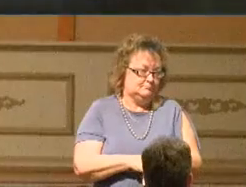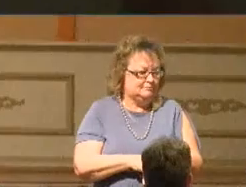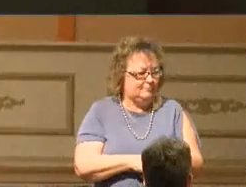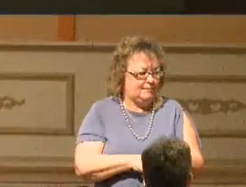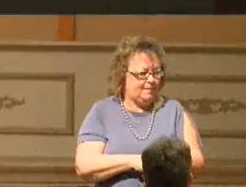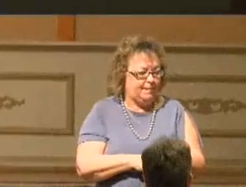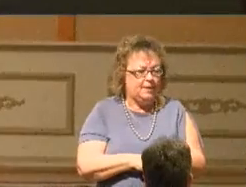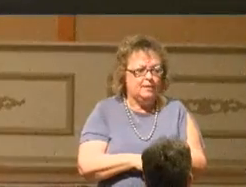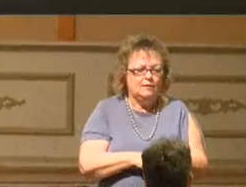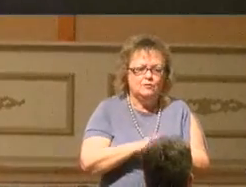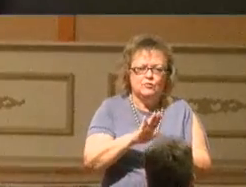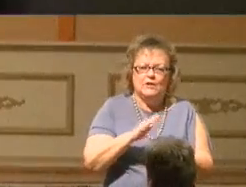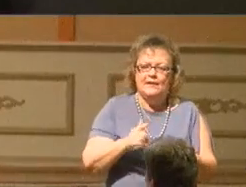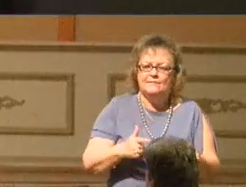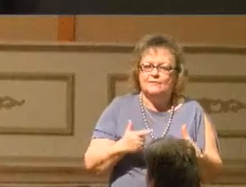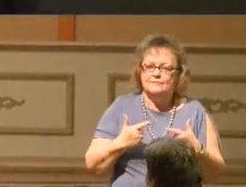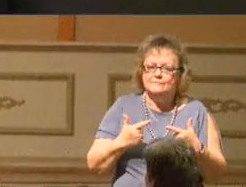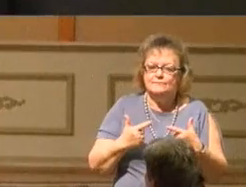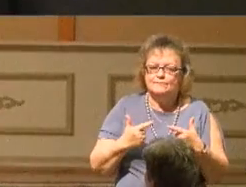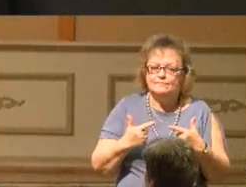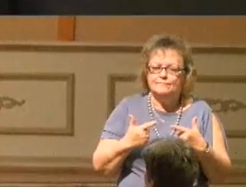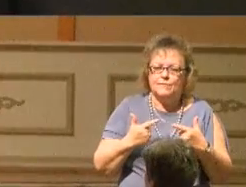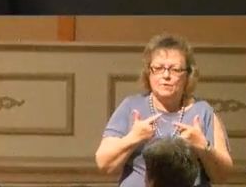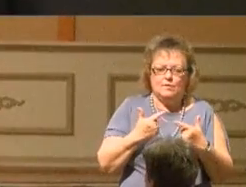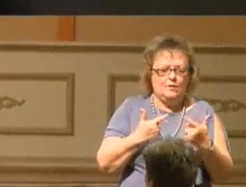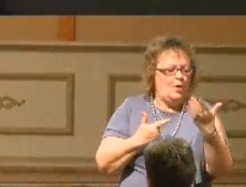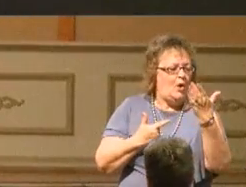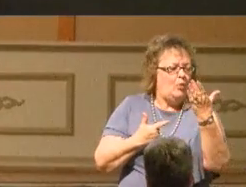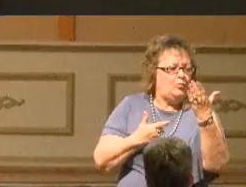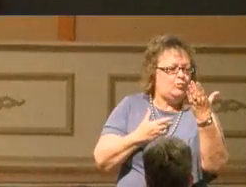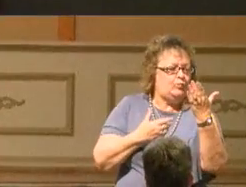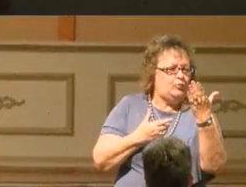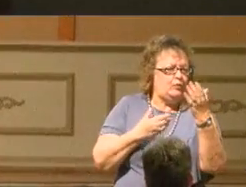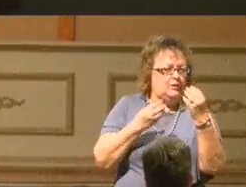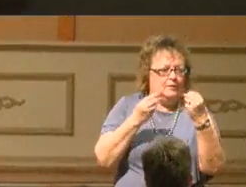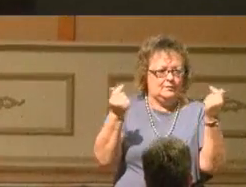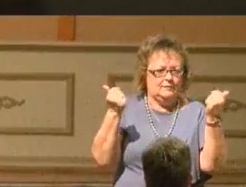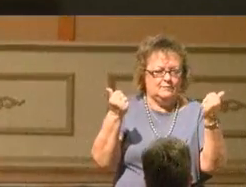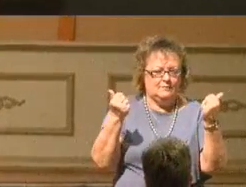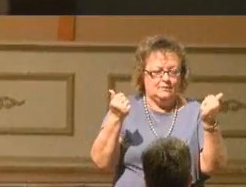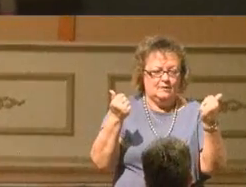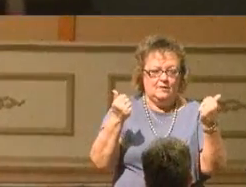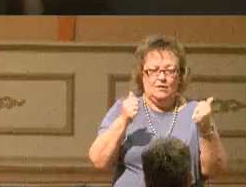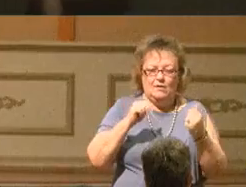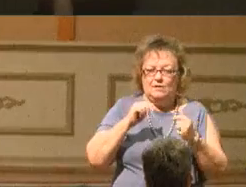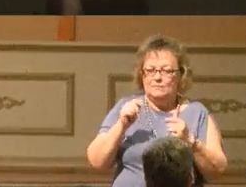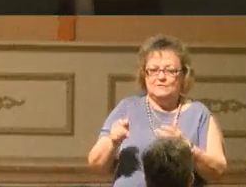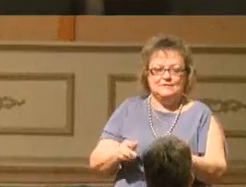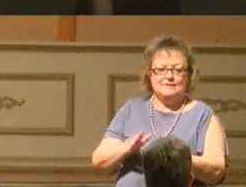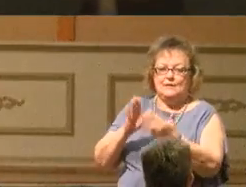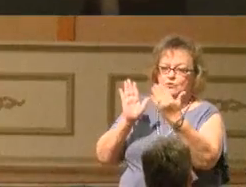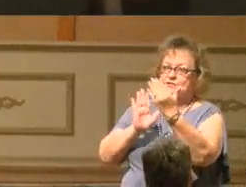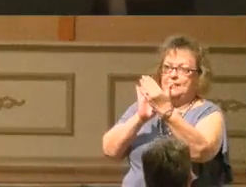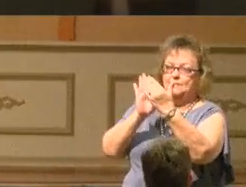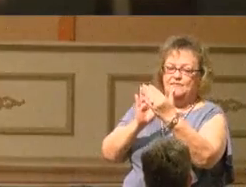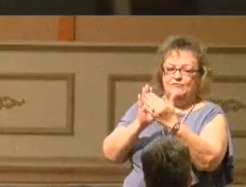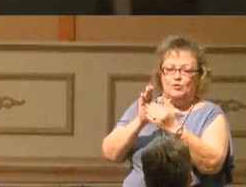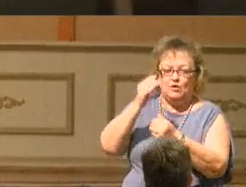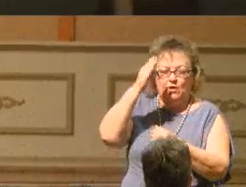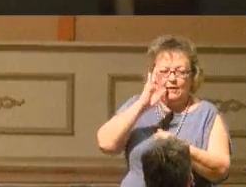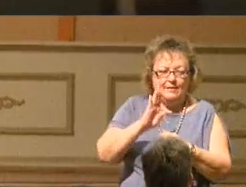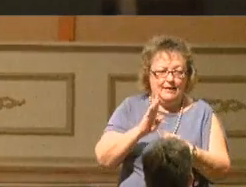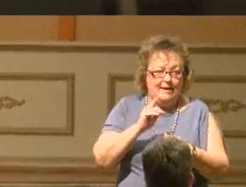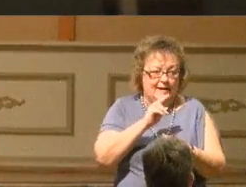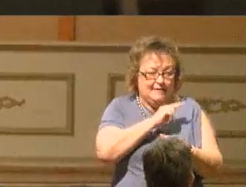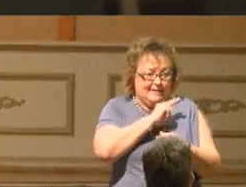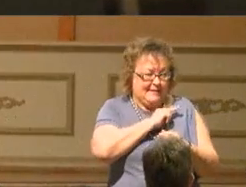What is your life? It's even a vapor. The rest of the time, we're standing before God. But he did come to the right